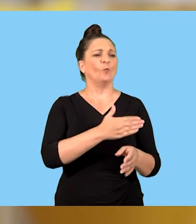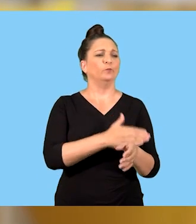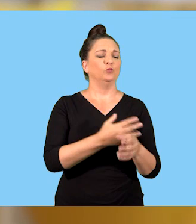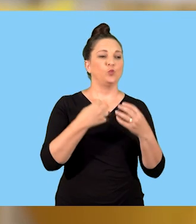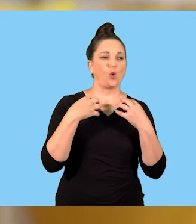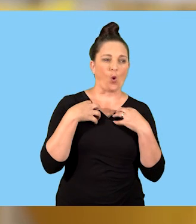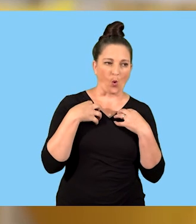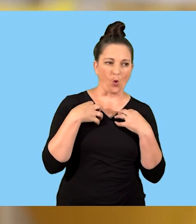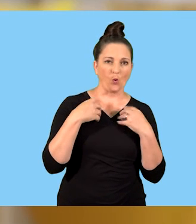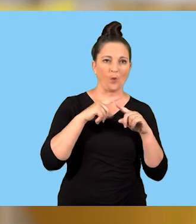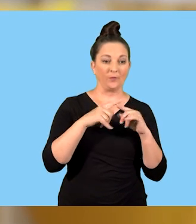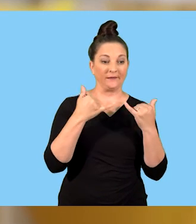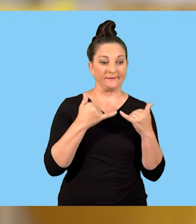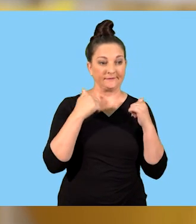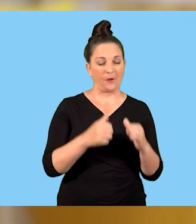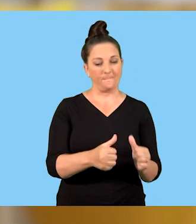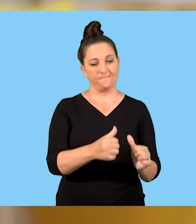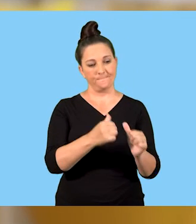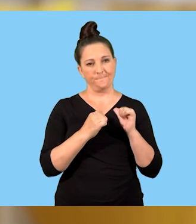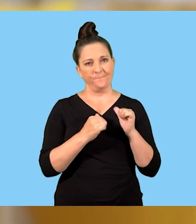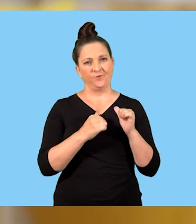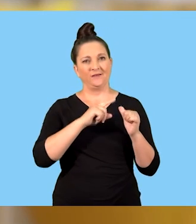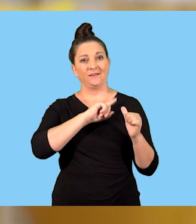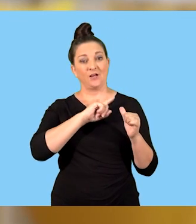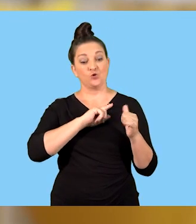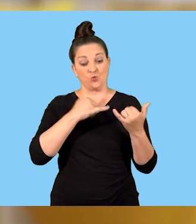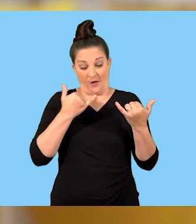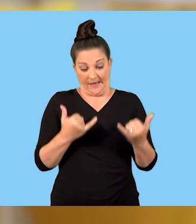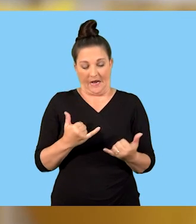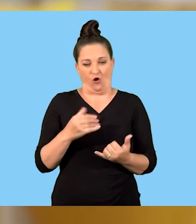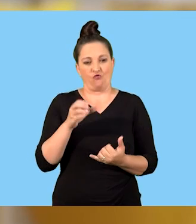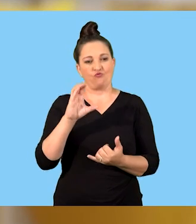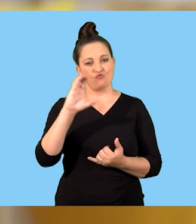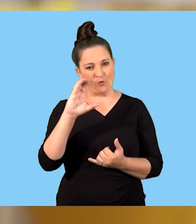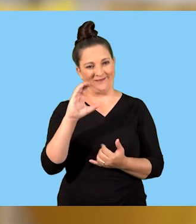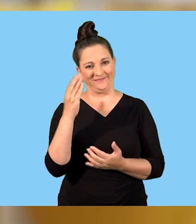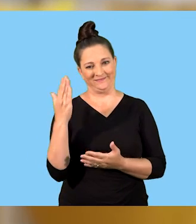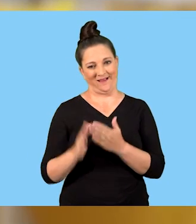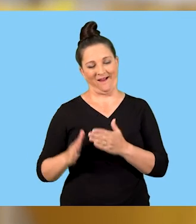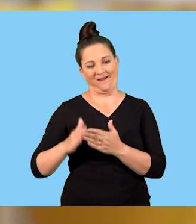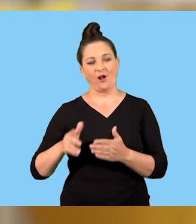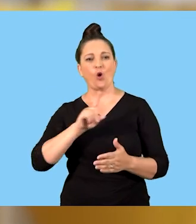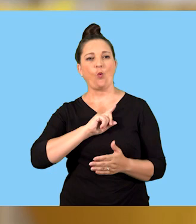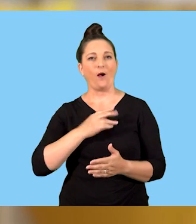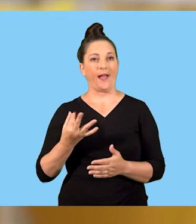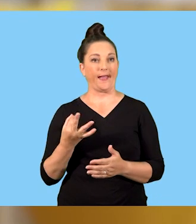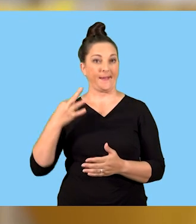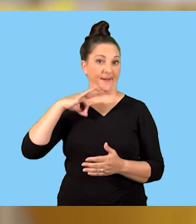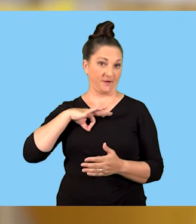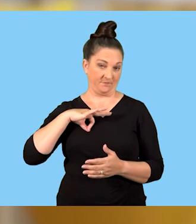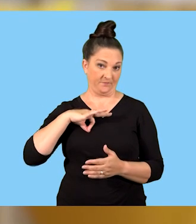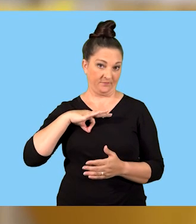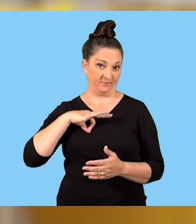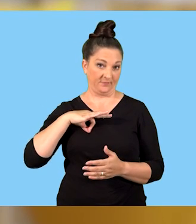off, we will record that amount in the nominal account section on the credit side because it is income to the business. Have you